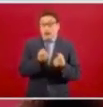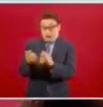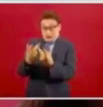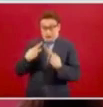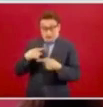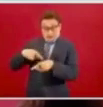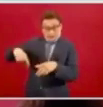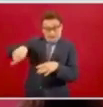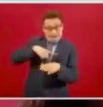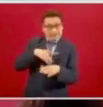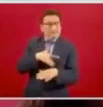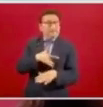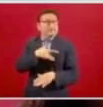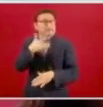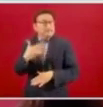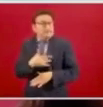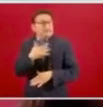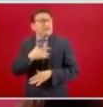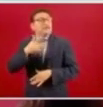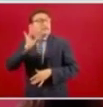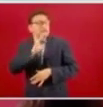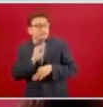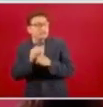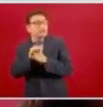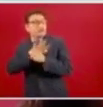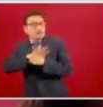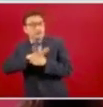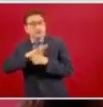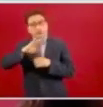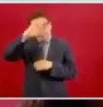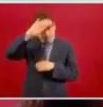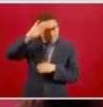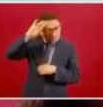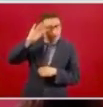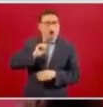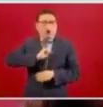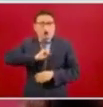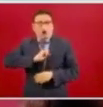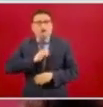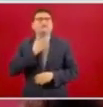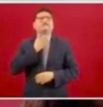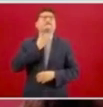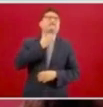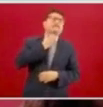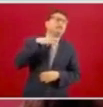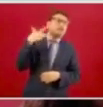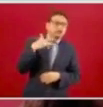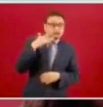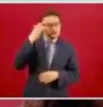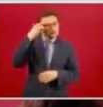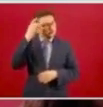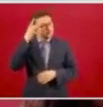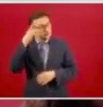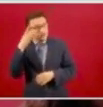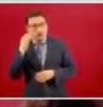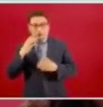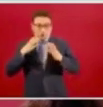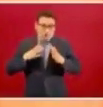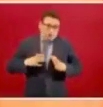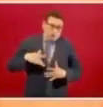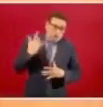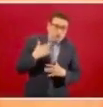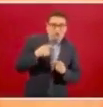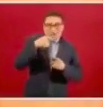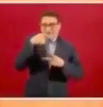means out of all the people who show COVID symptoms, coughing, headache,